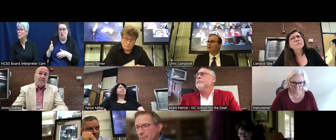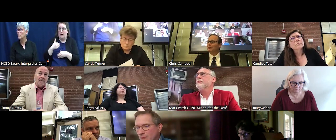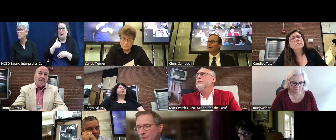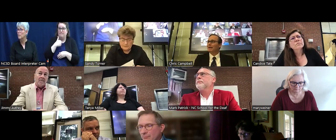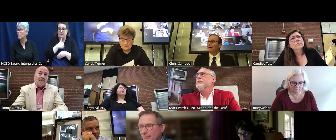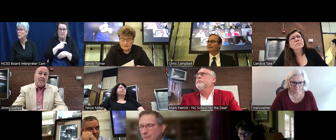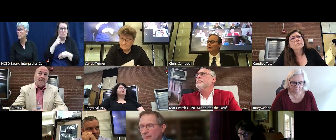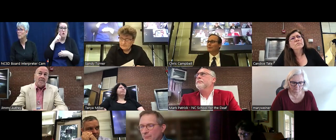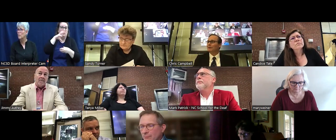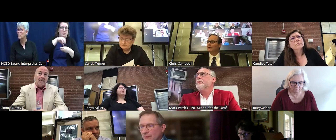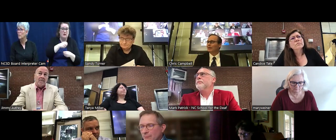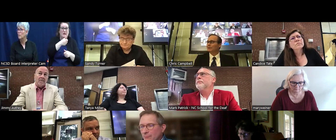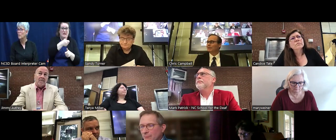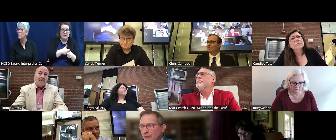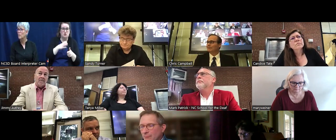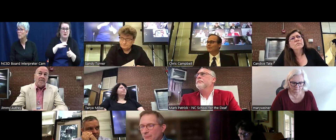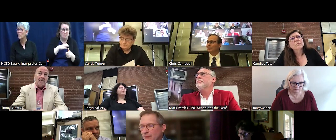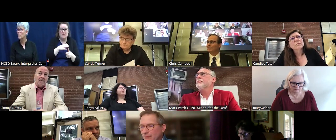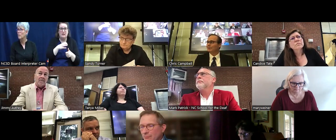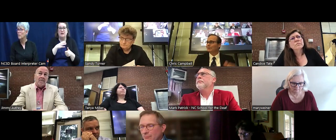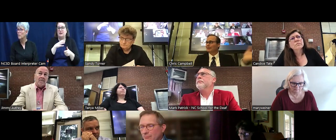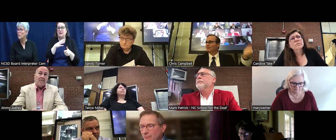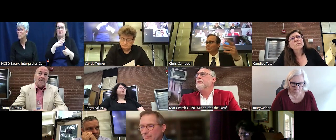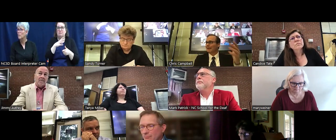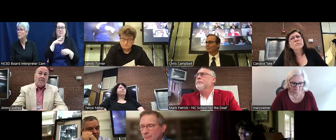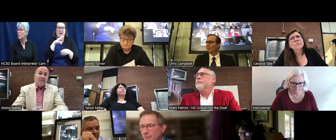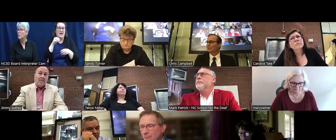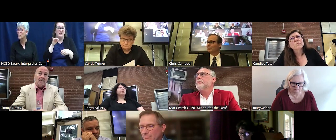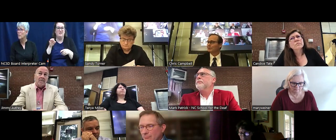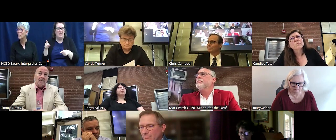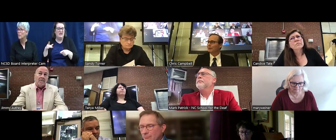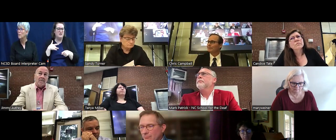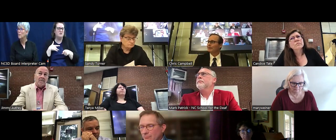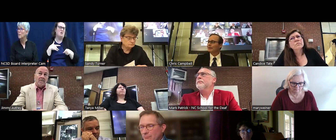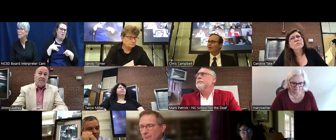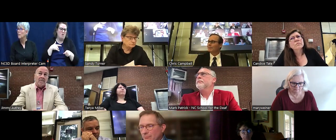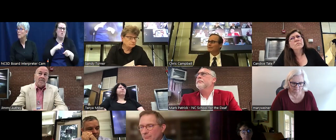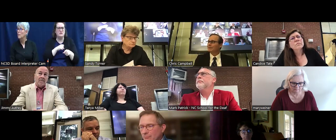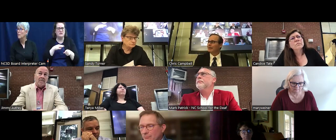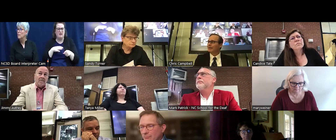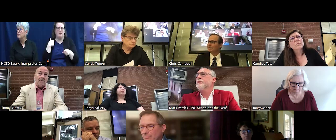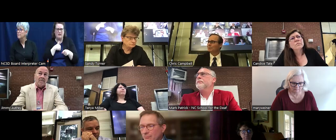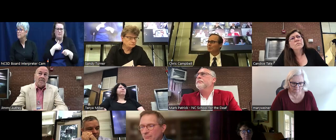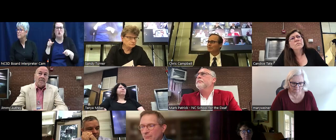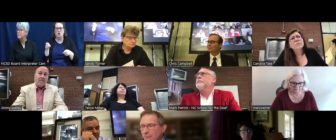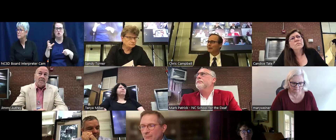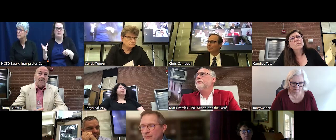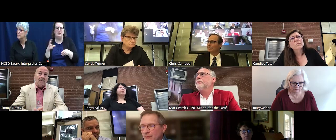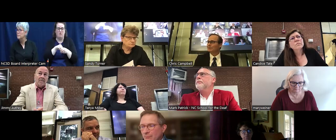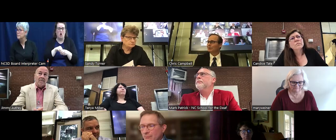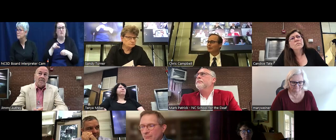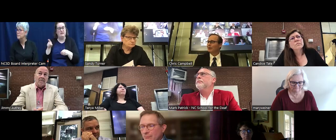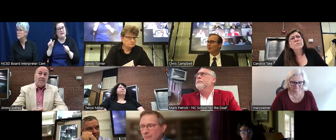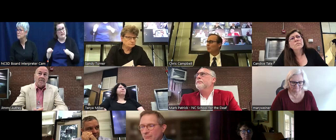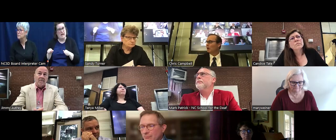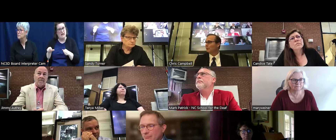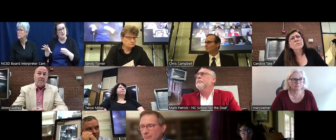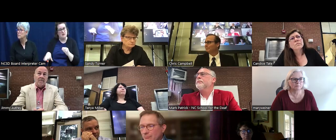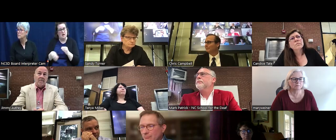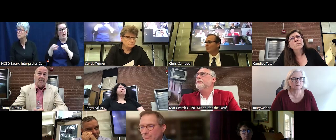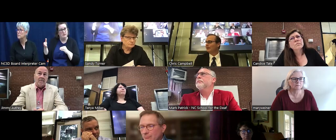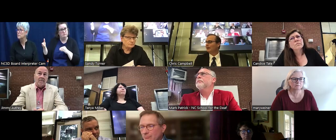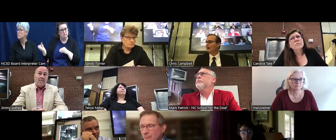each committee, and with the direction that if he feels like there's a staff member that should be coming to the meetings and participating, that certainly they'll be